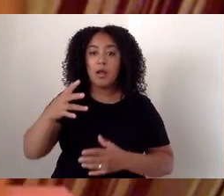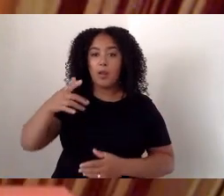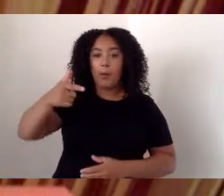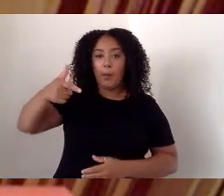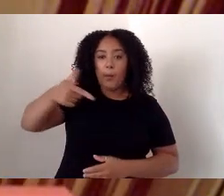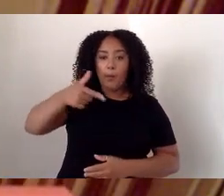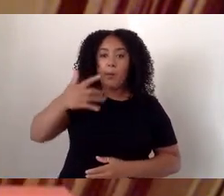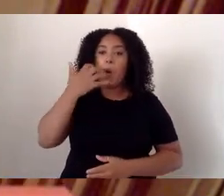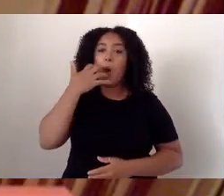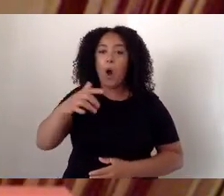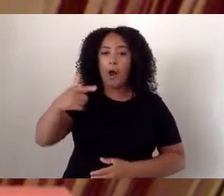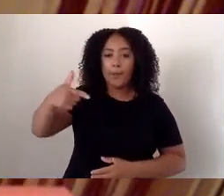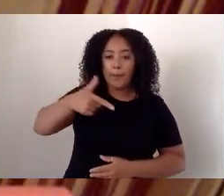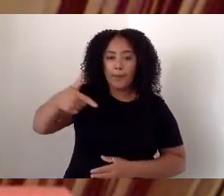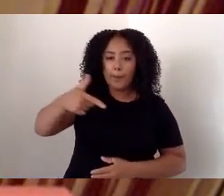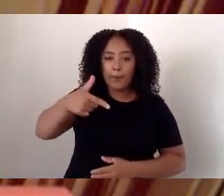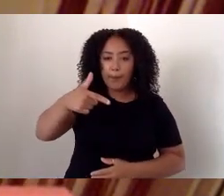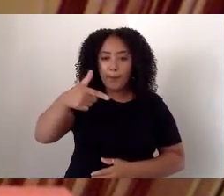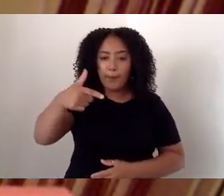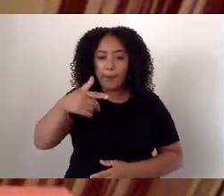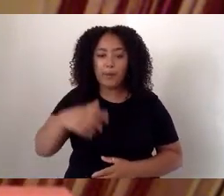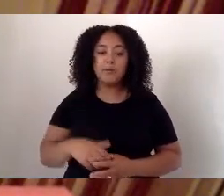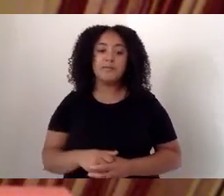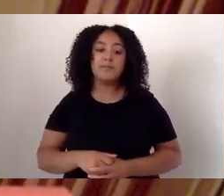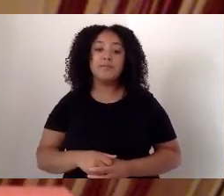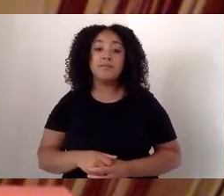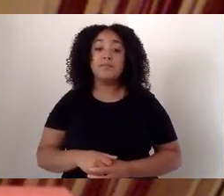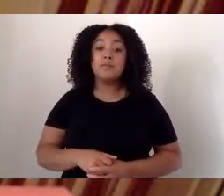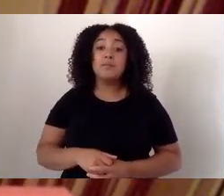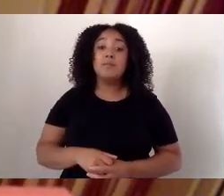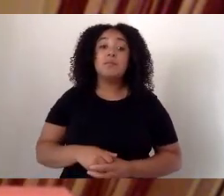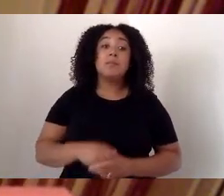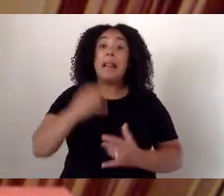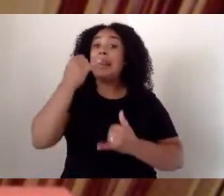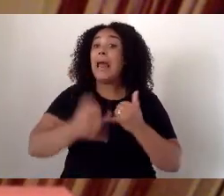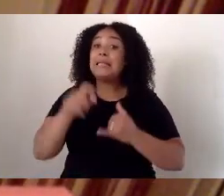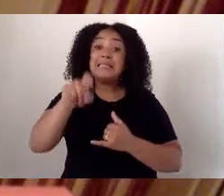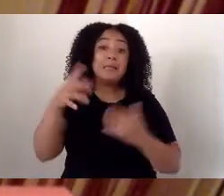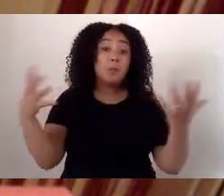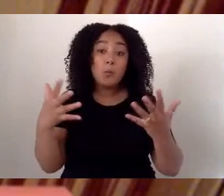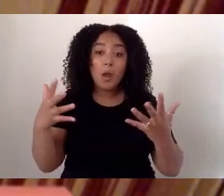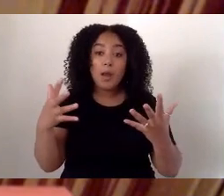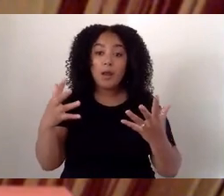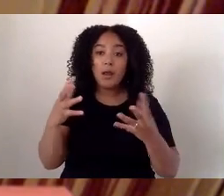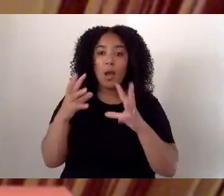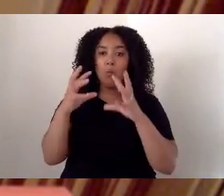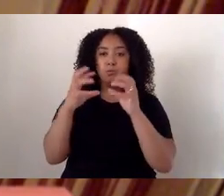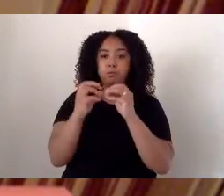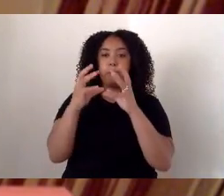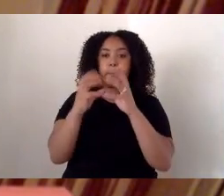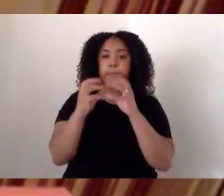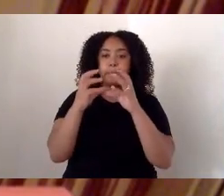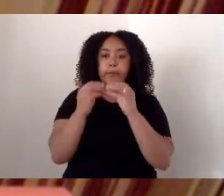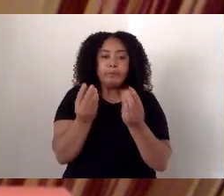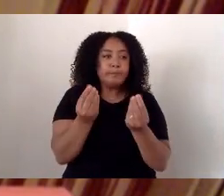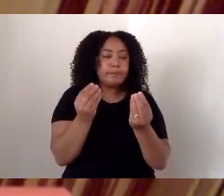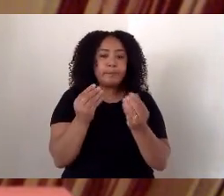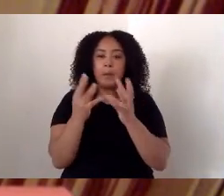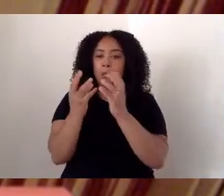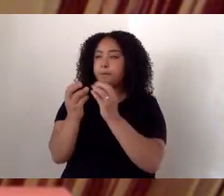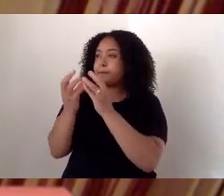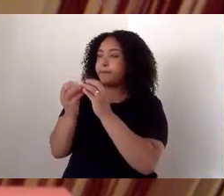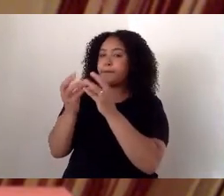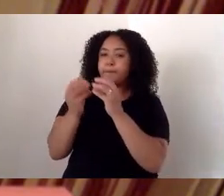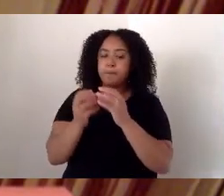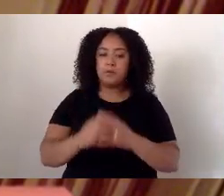and pom-poms. So if you have something like that hanging around, go for it. And if you don't, you can still make this craft. So